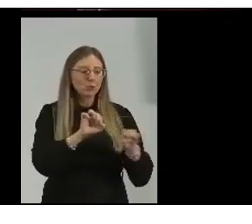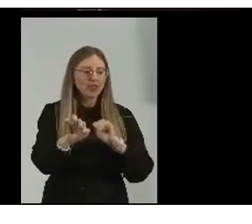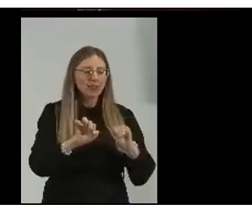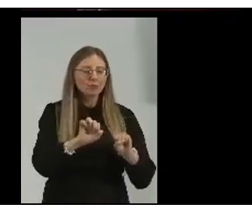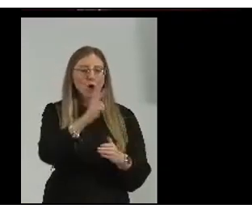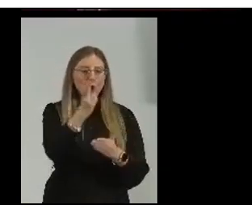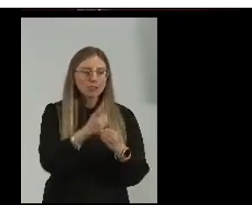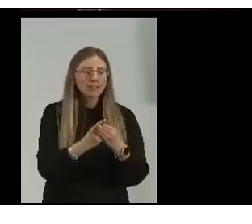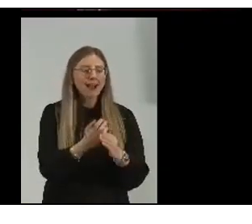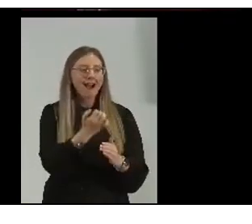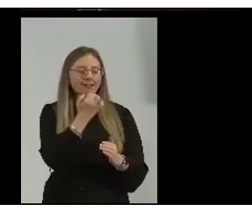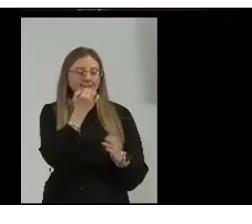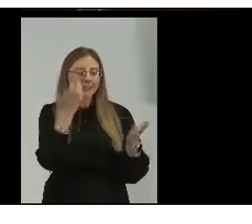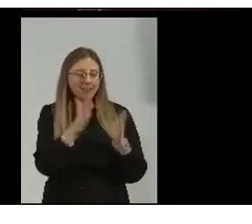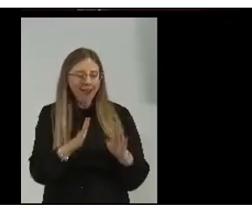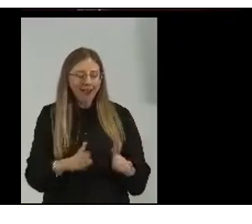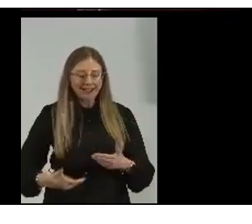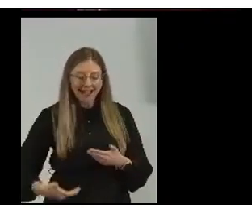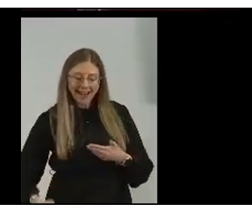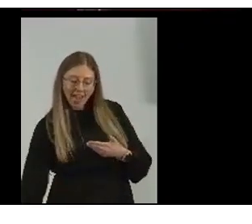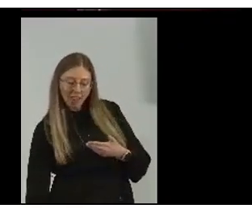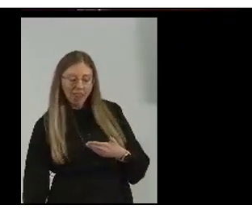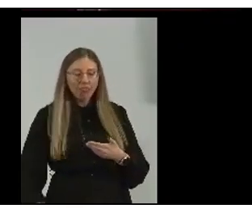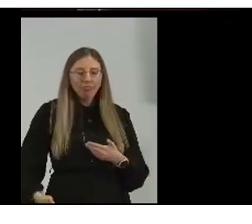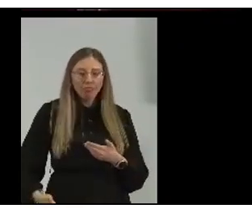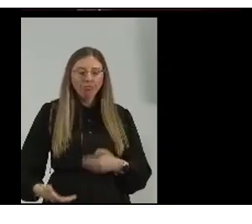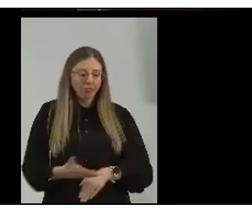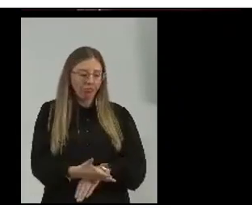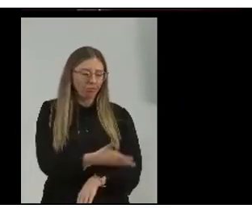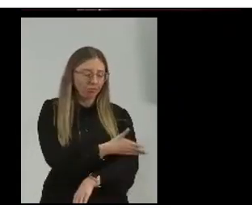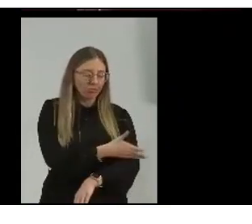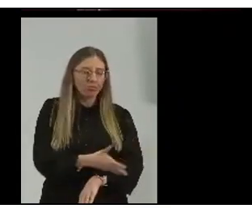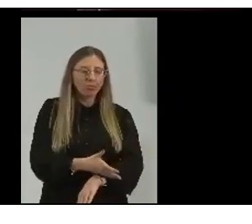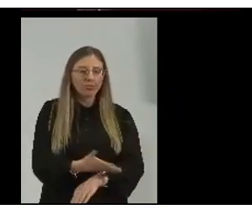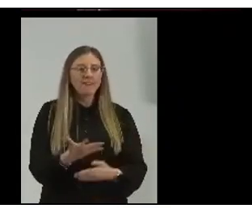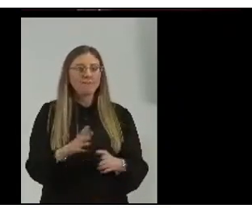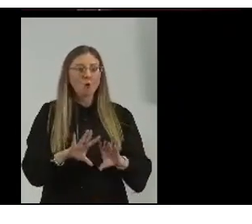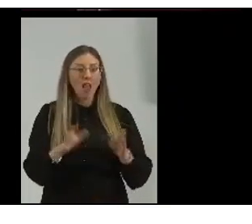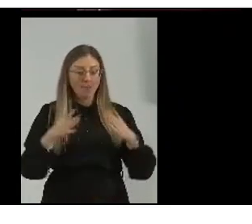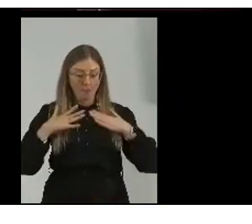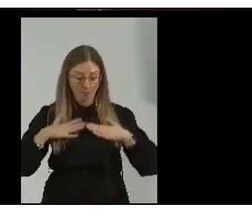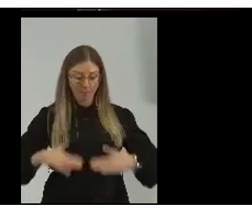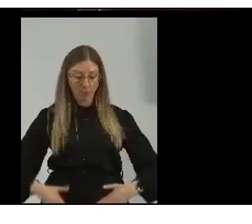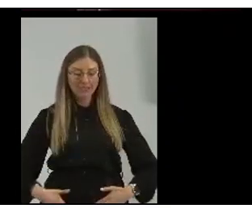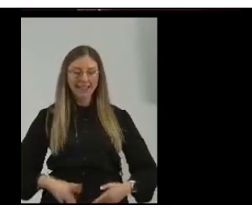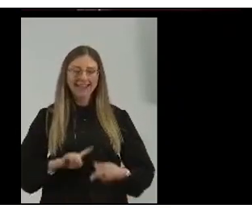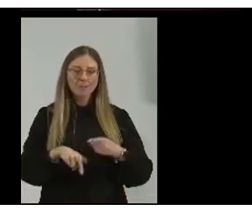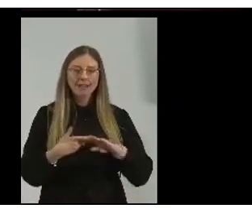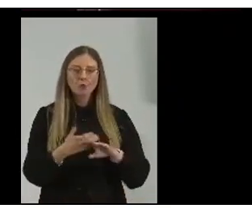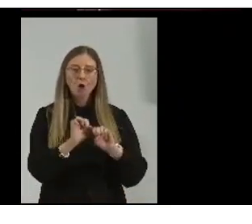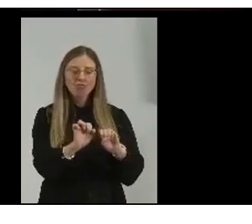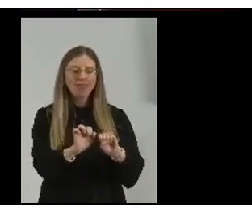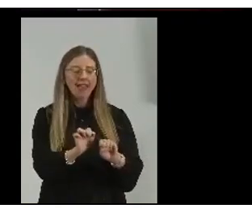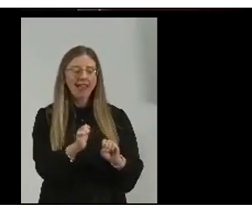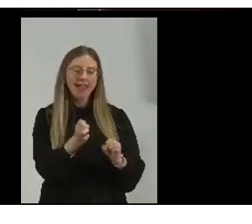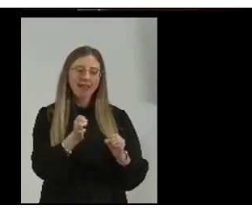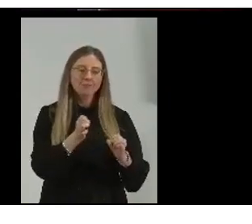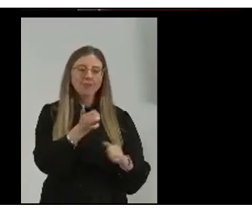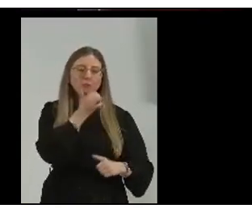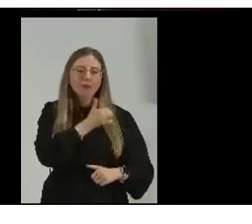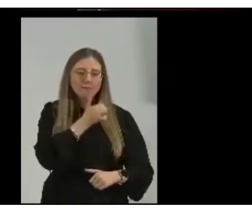design, size, and then length of the garment for each part of their body according to their own